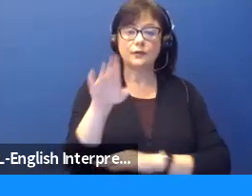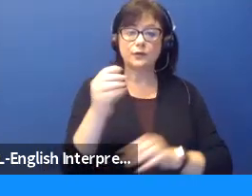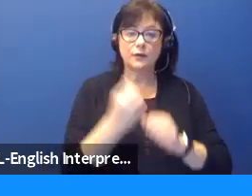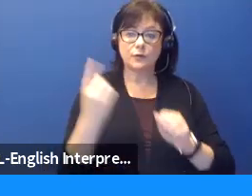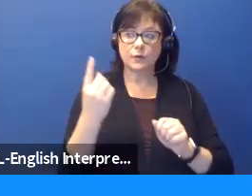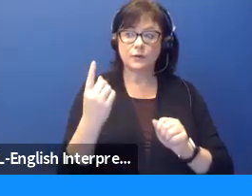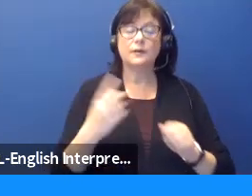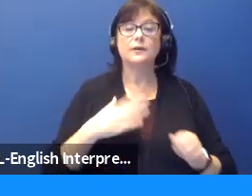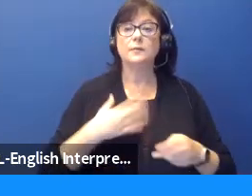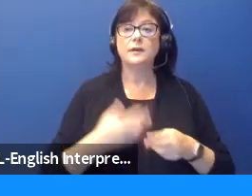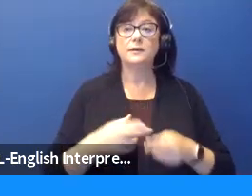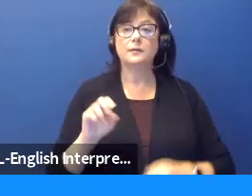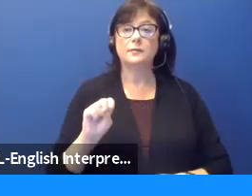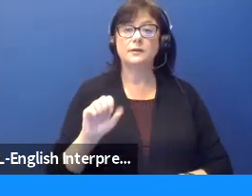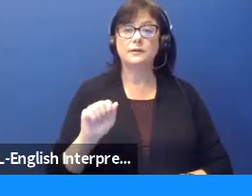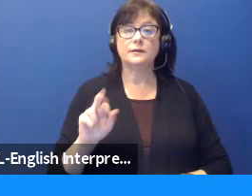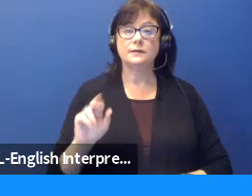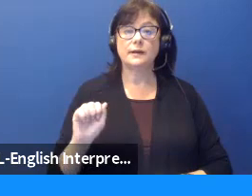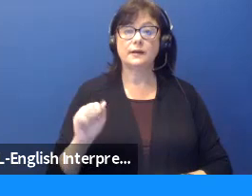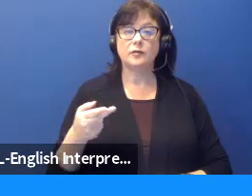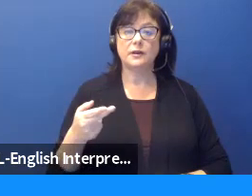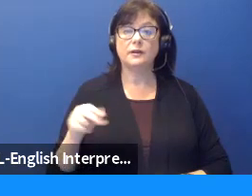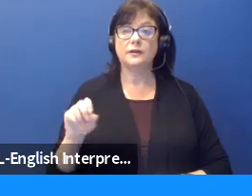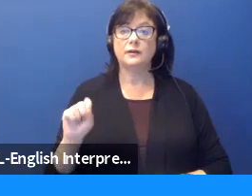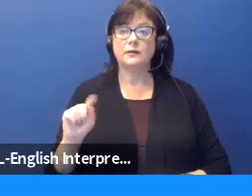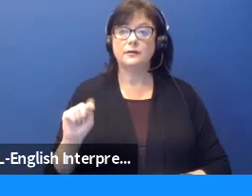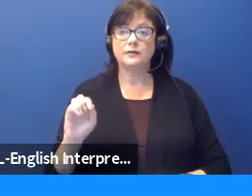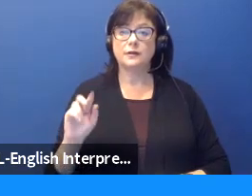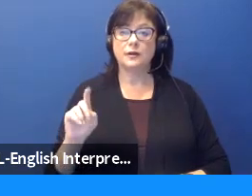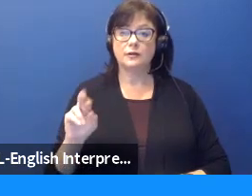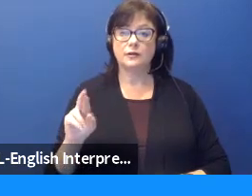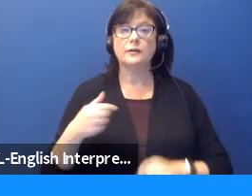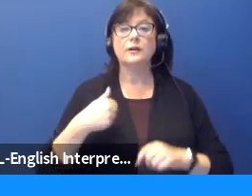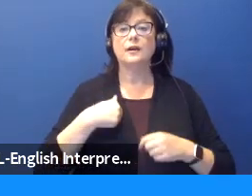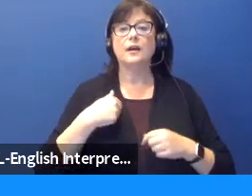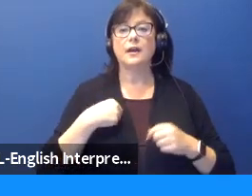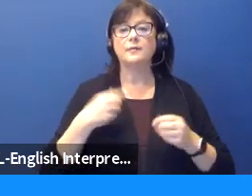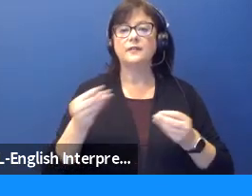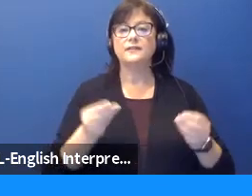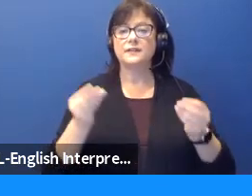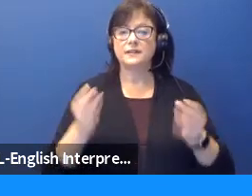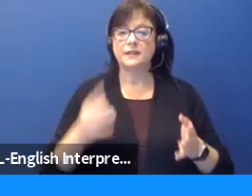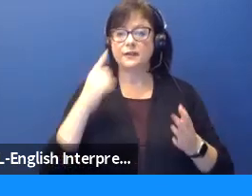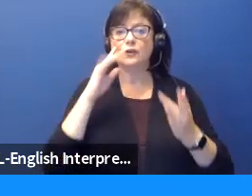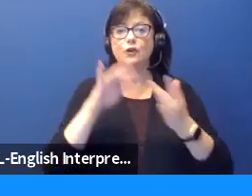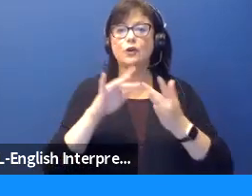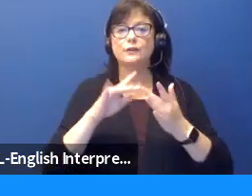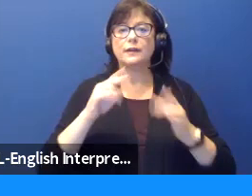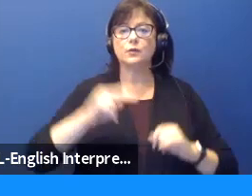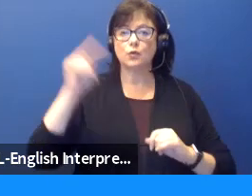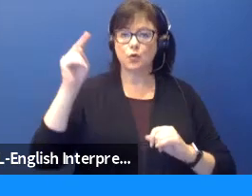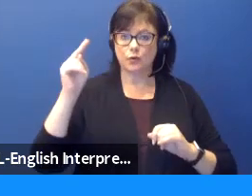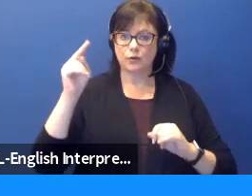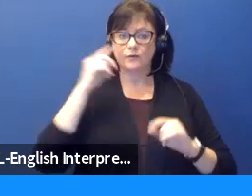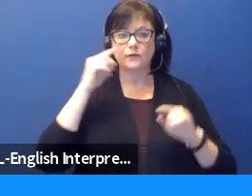Sarah Stalker, and I am the webinar facilitator for Contact North. This afternoon, we are